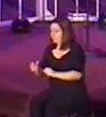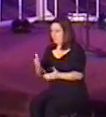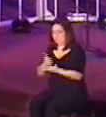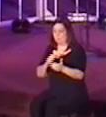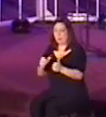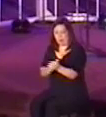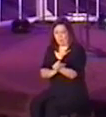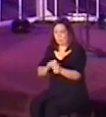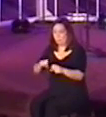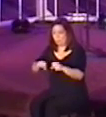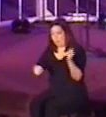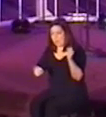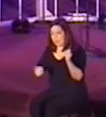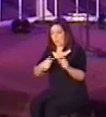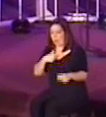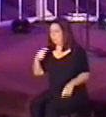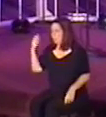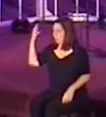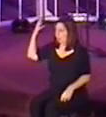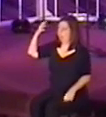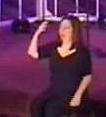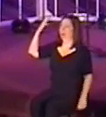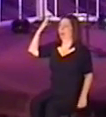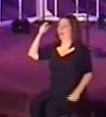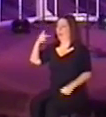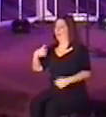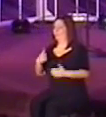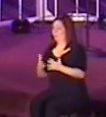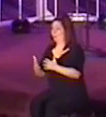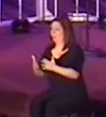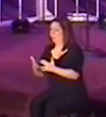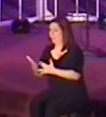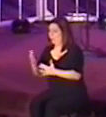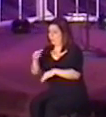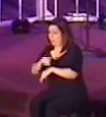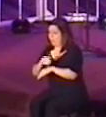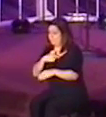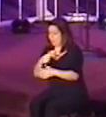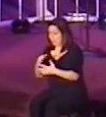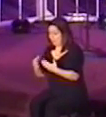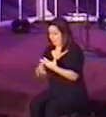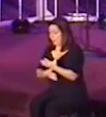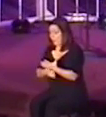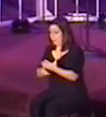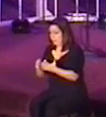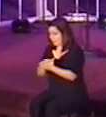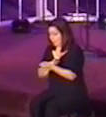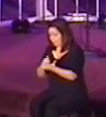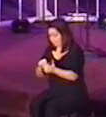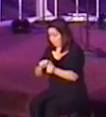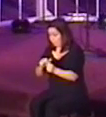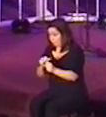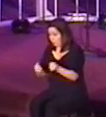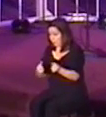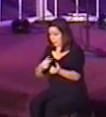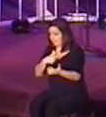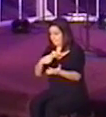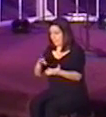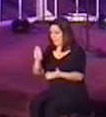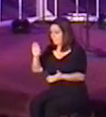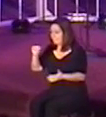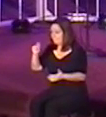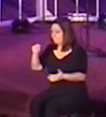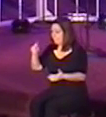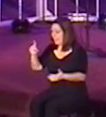break. And I got really busy, and halfway through the night, my glove broke. And then a little bit longer, I looked down at my hand, and my Band-Aid was